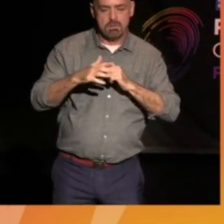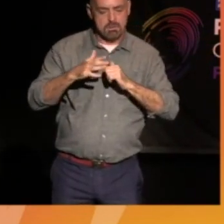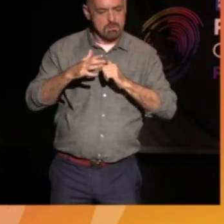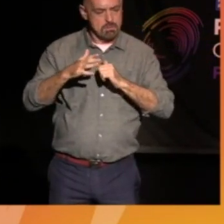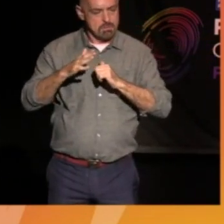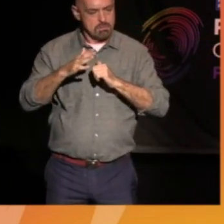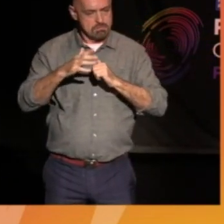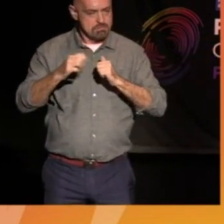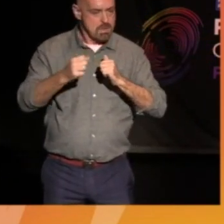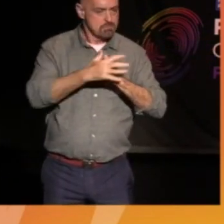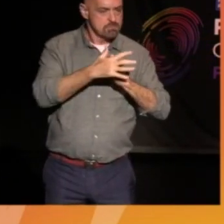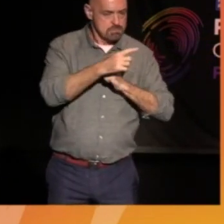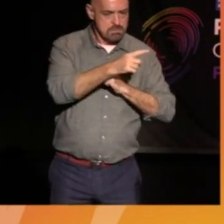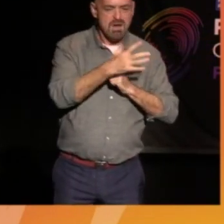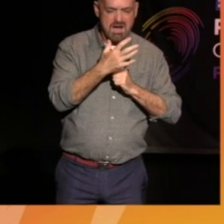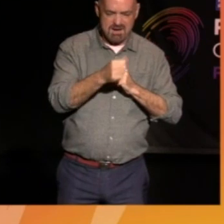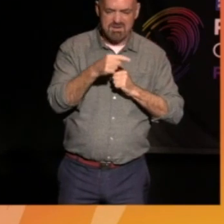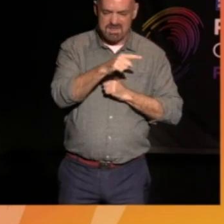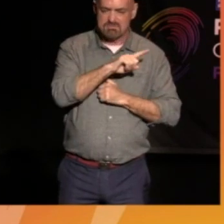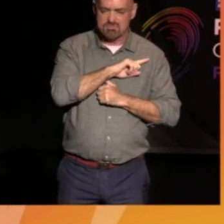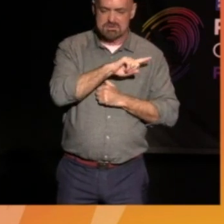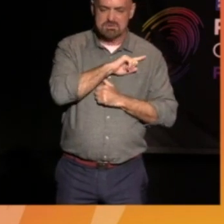some reasons like that.